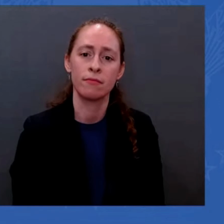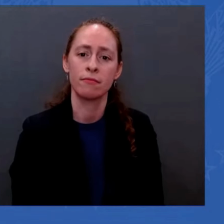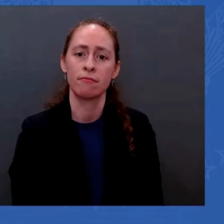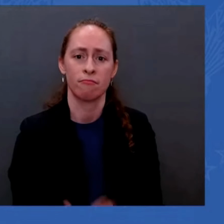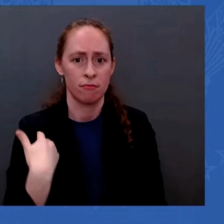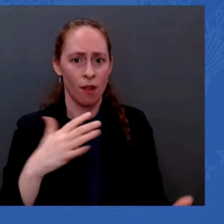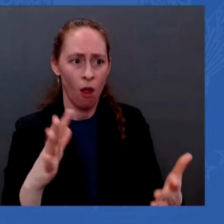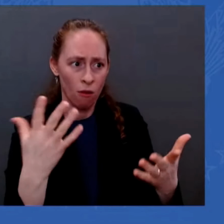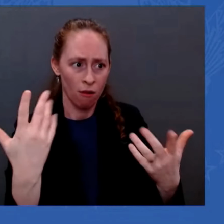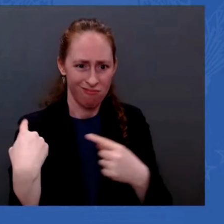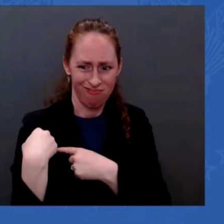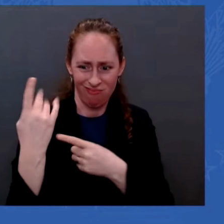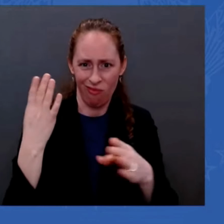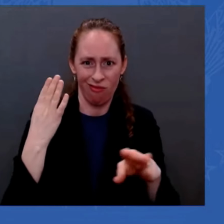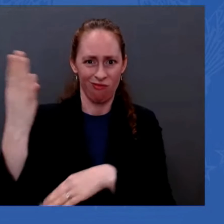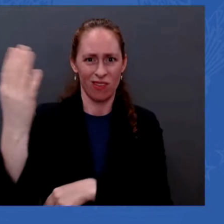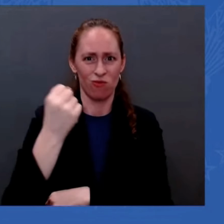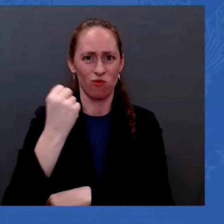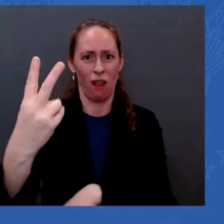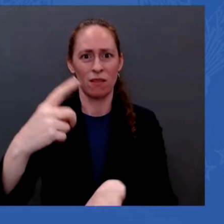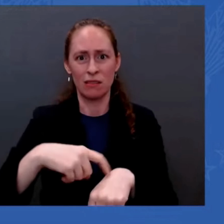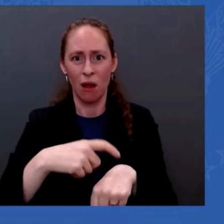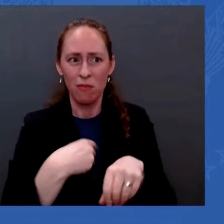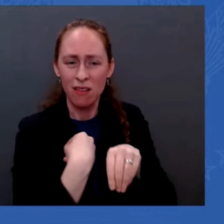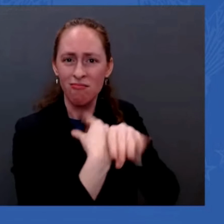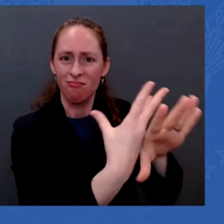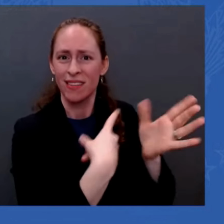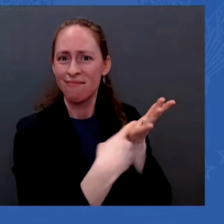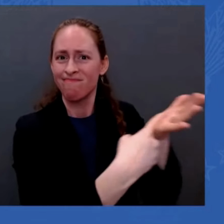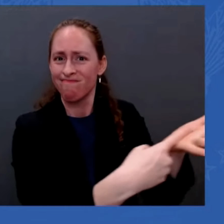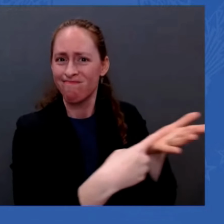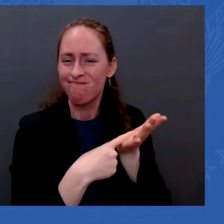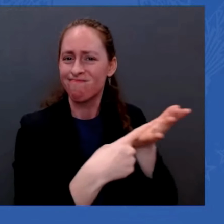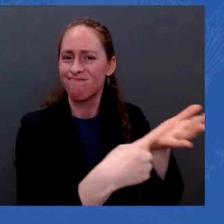And in the pursuit of a diplomatic solution,